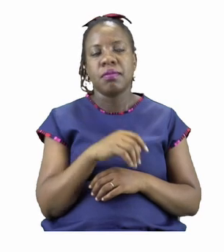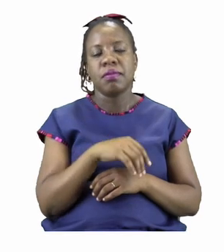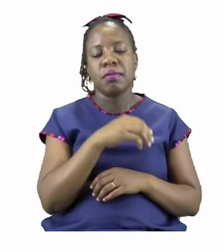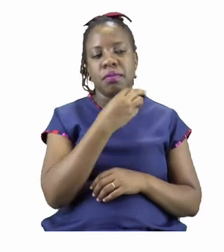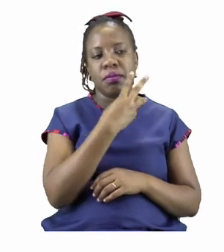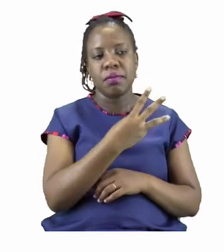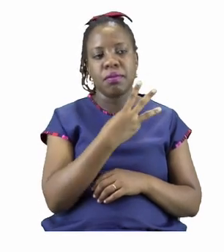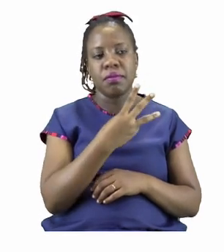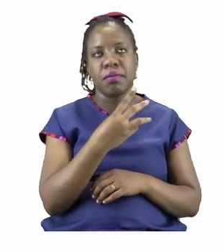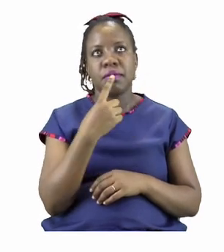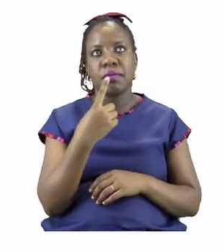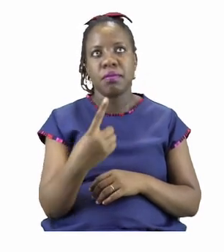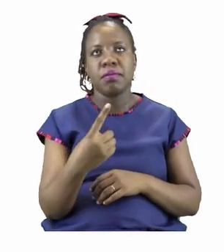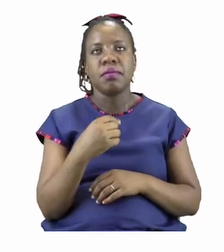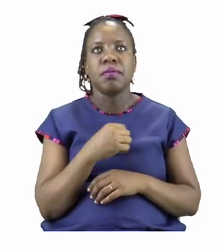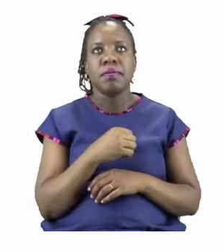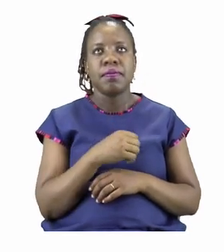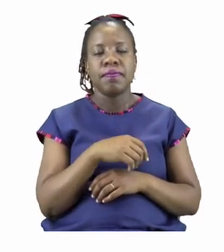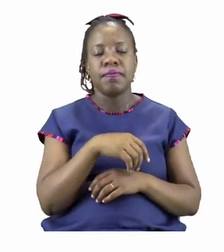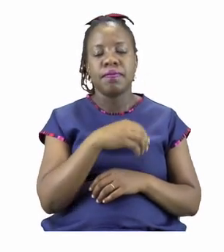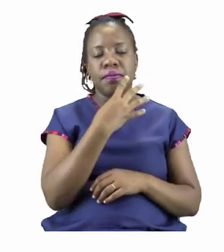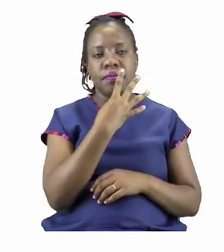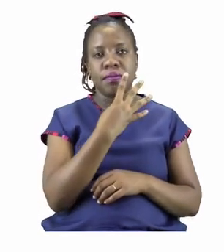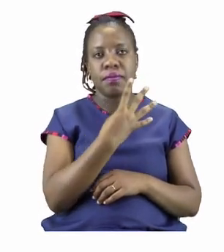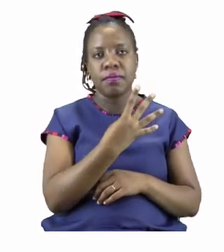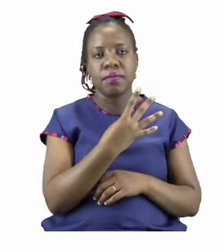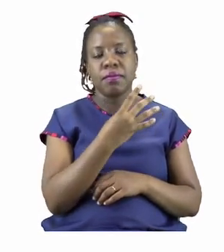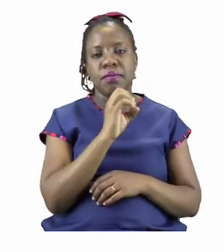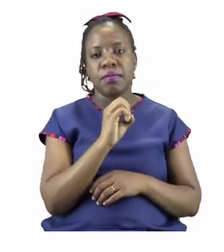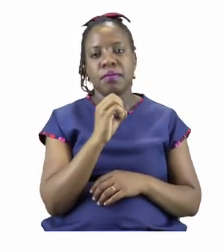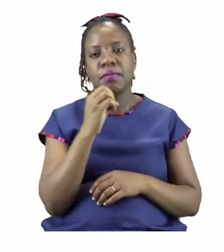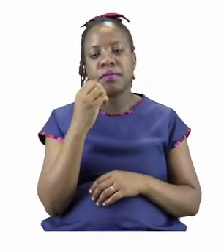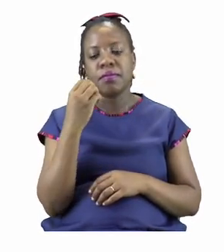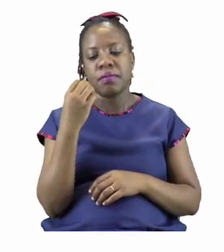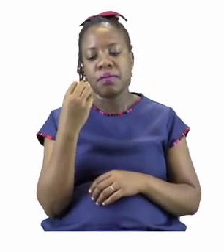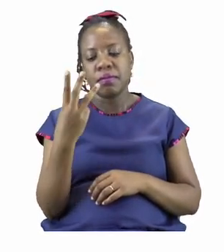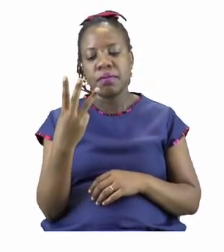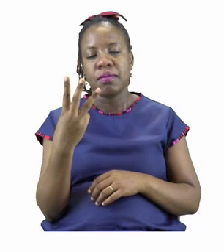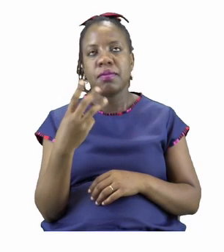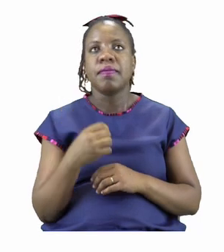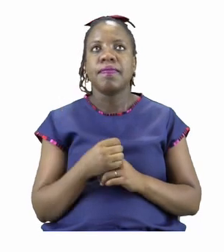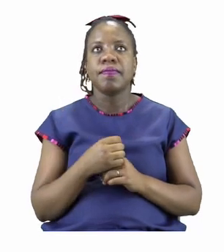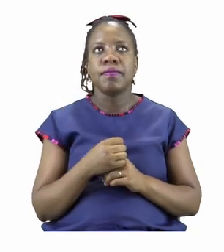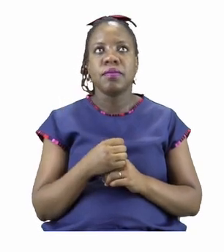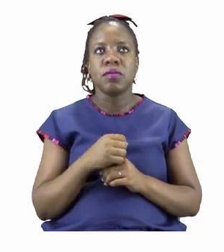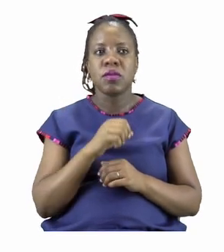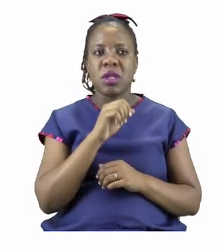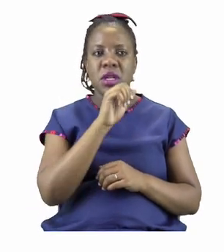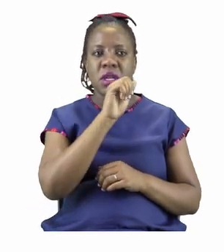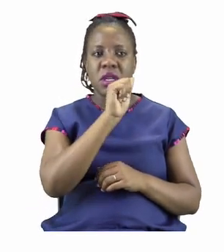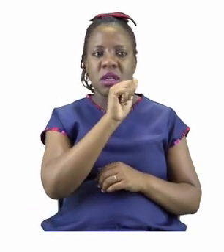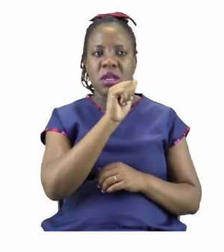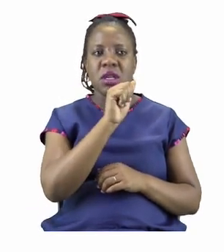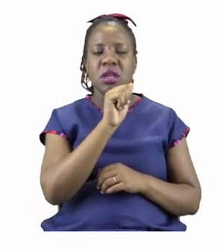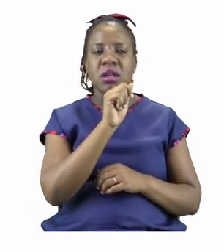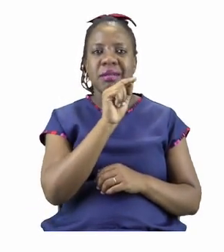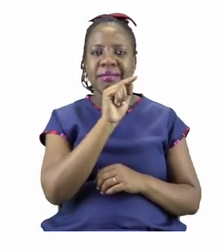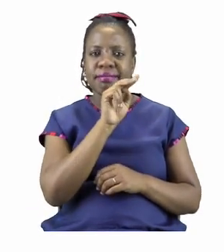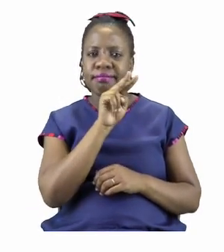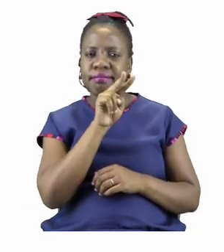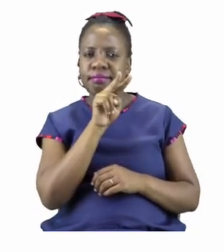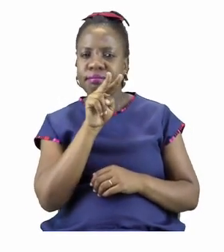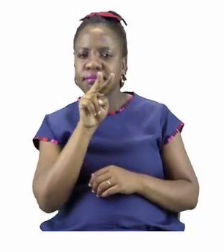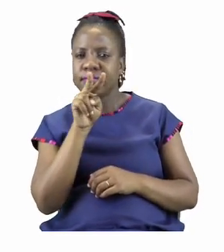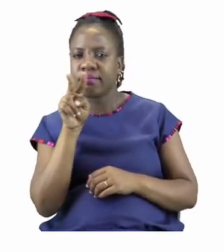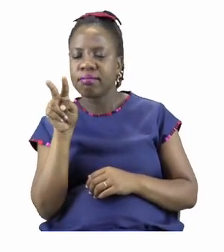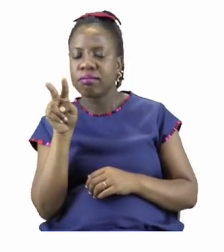331 and 403. So in this group of numbers, you have to find all the